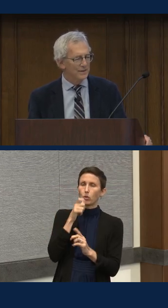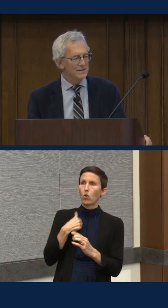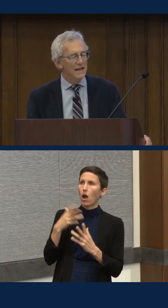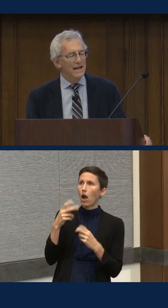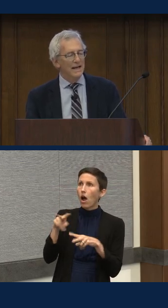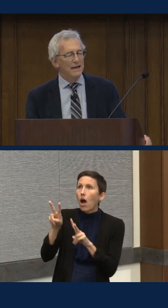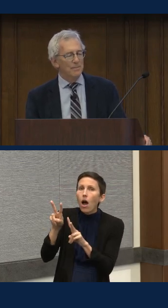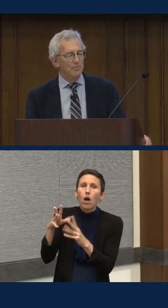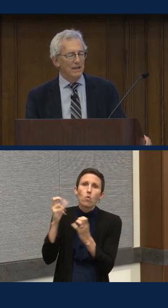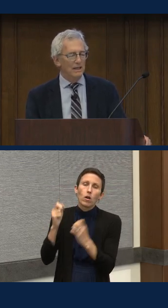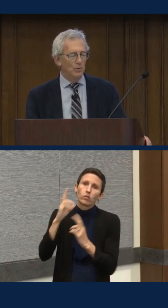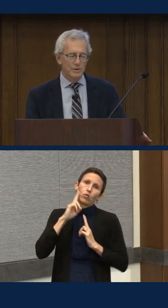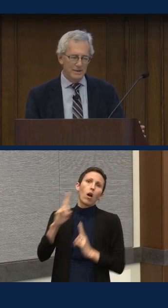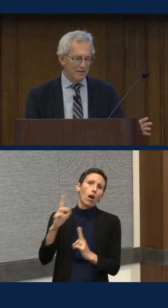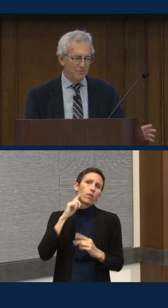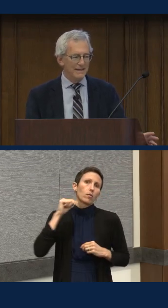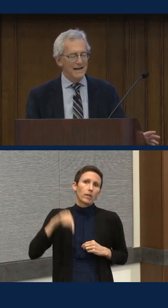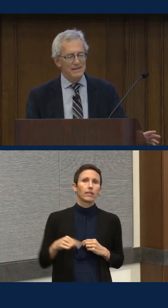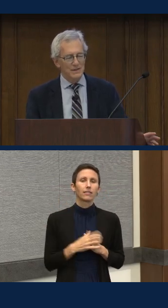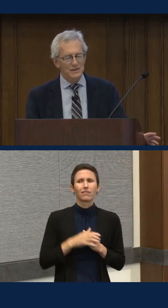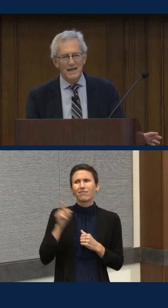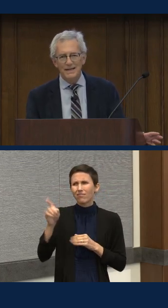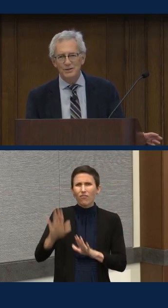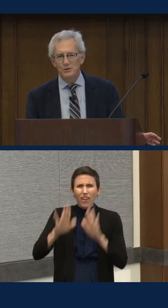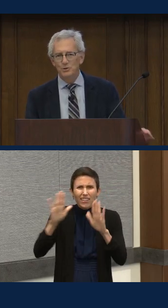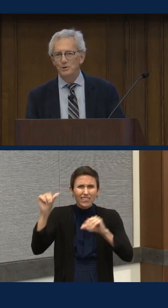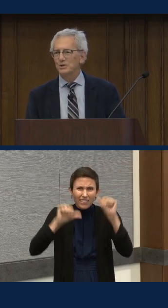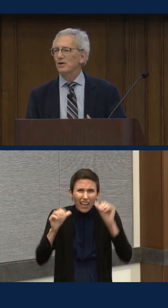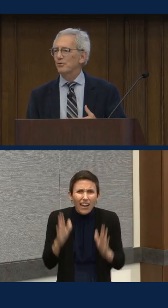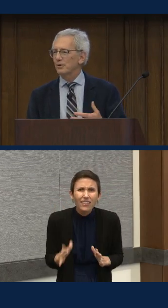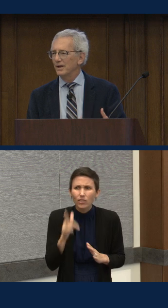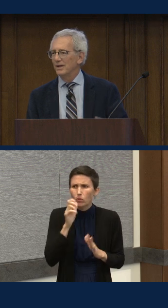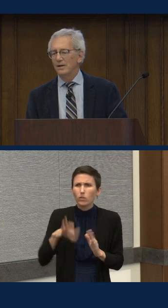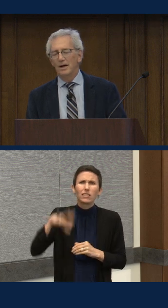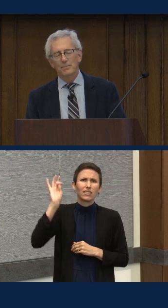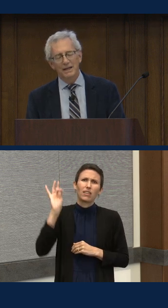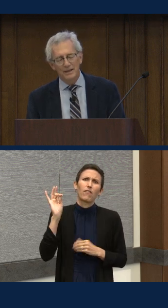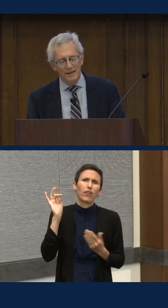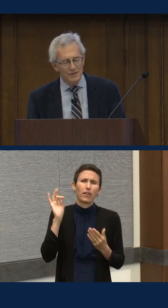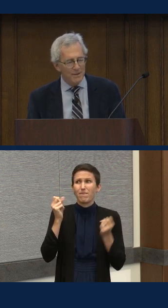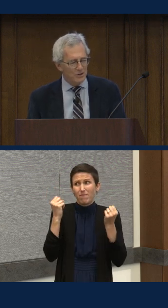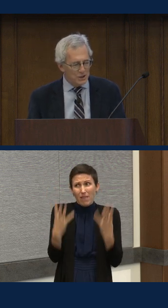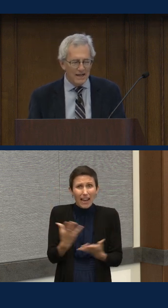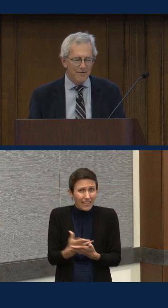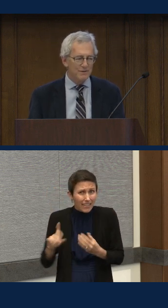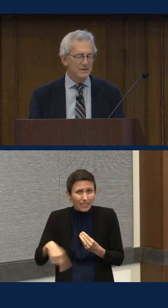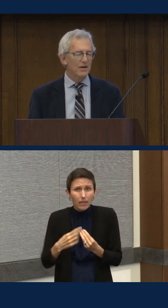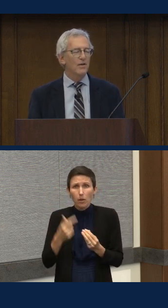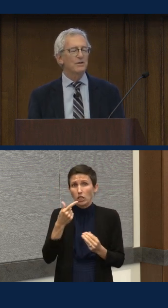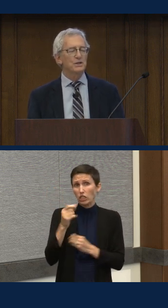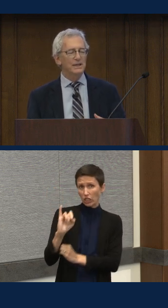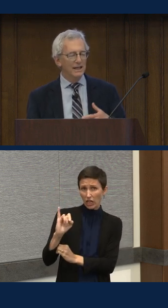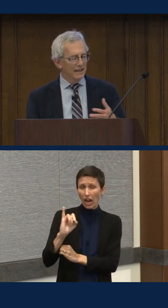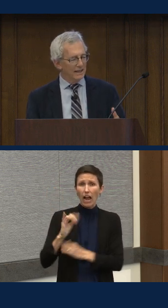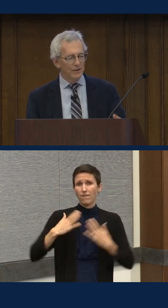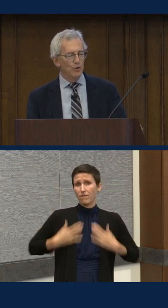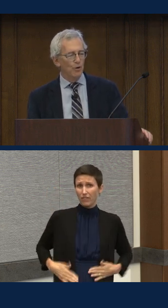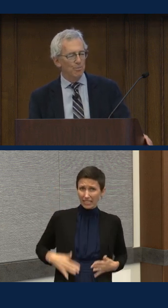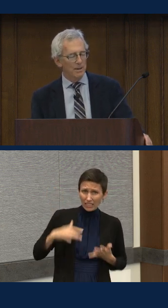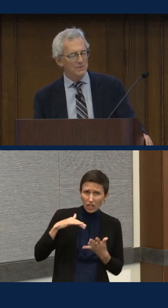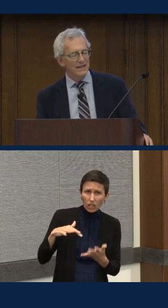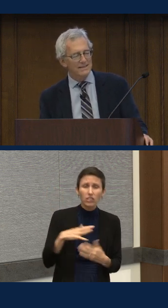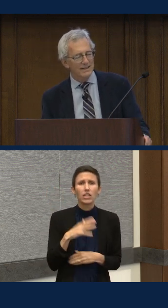honor with this. He was a fantastic scientist who discovered many things about GI physiology